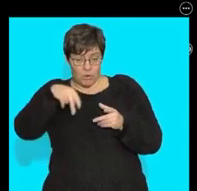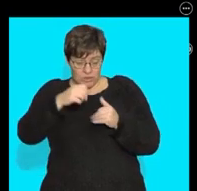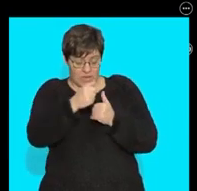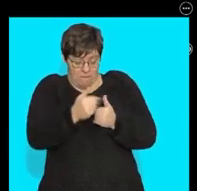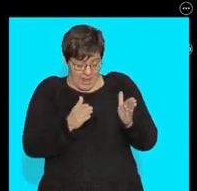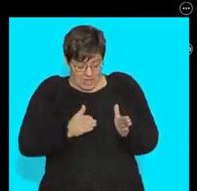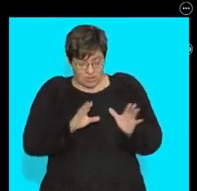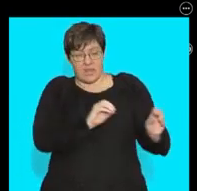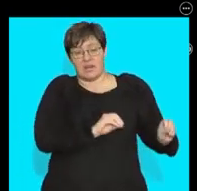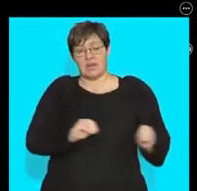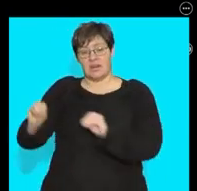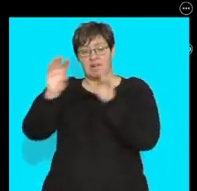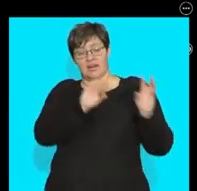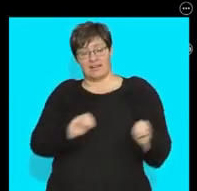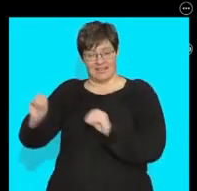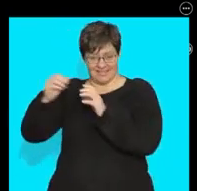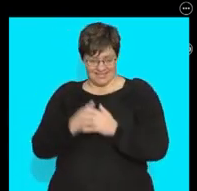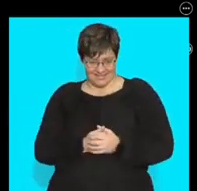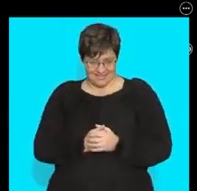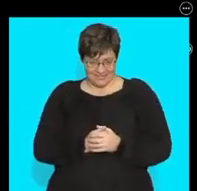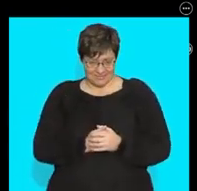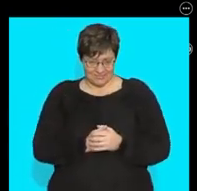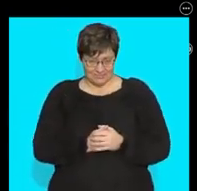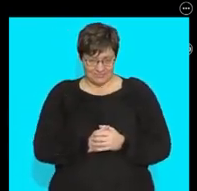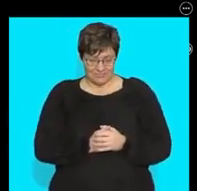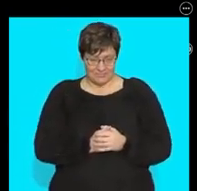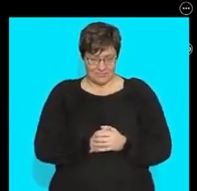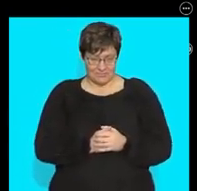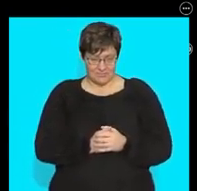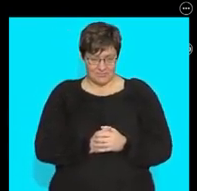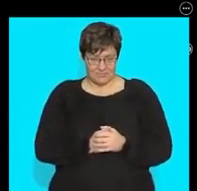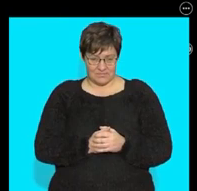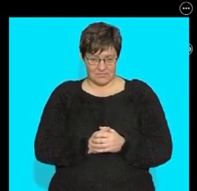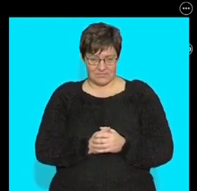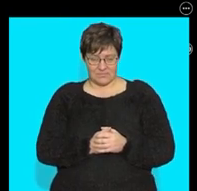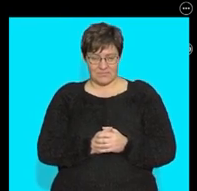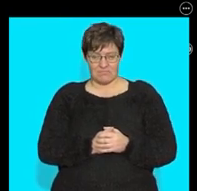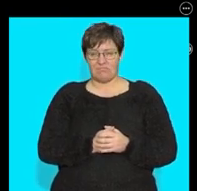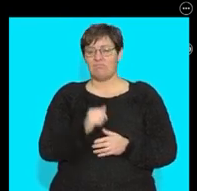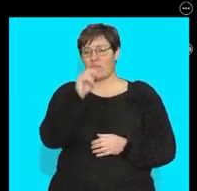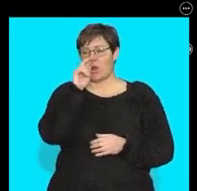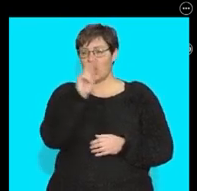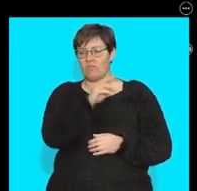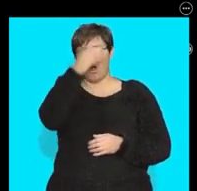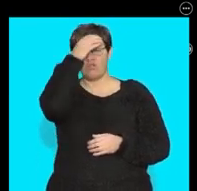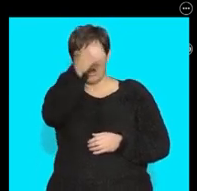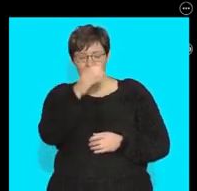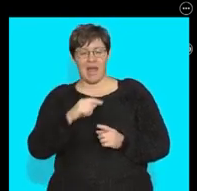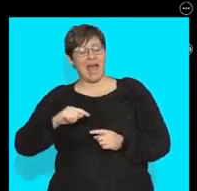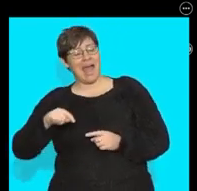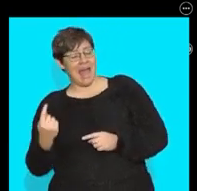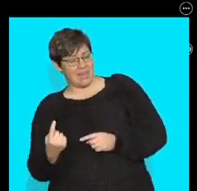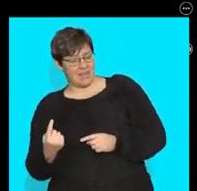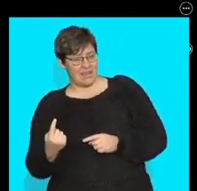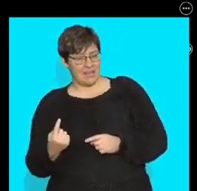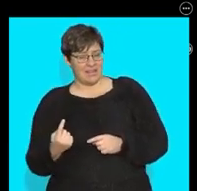then sends that package in, away. The Golgi body also, guys, we're going to look at the concept of another